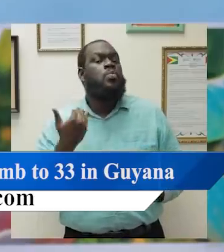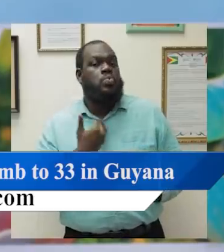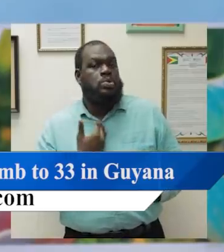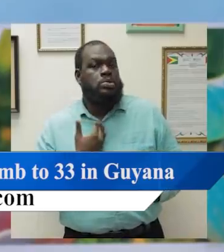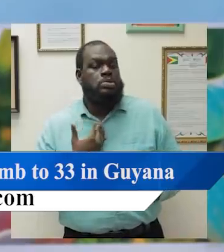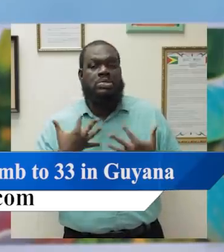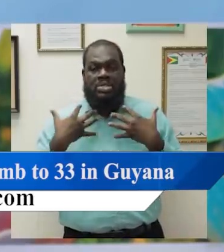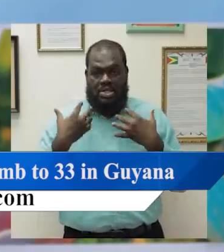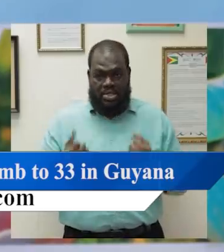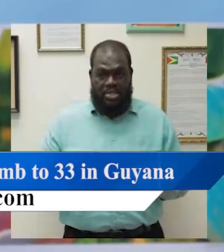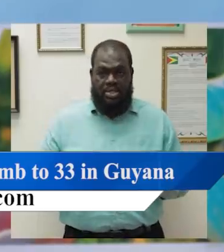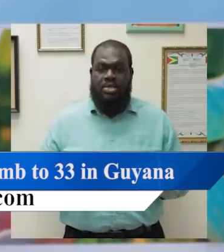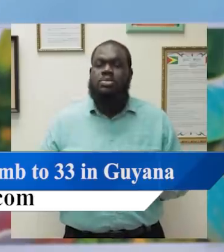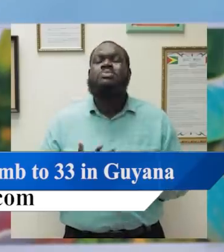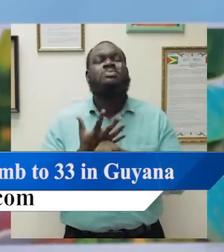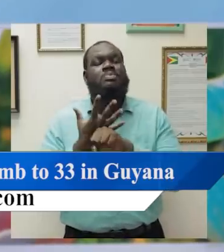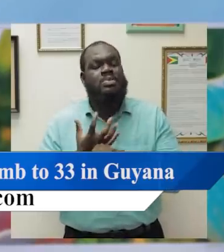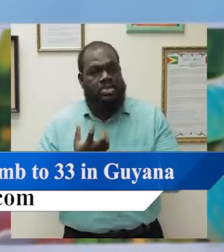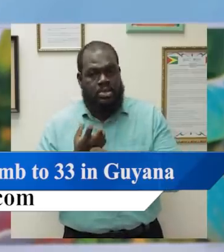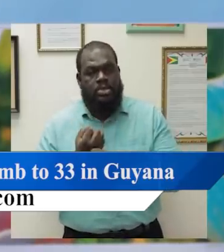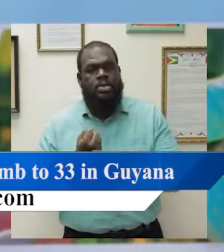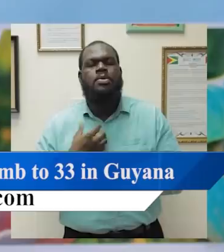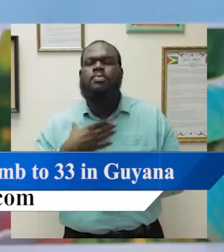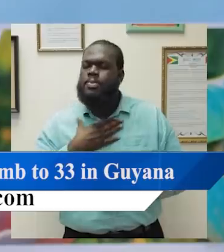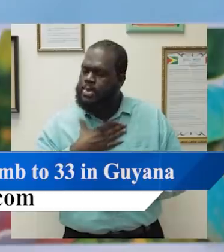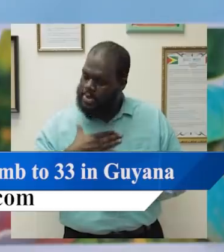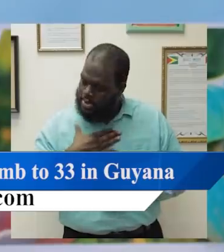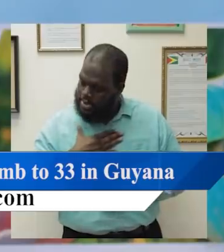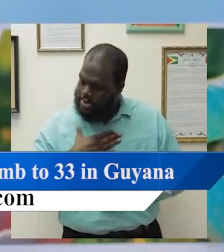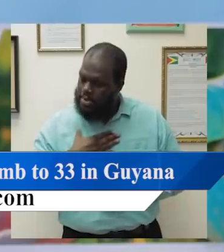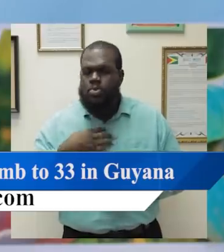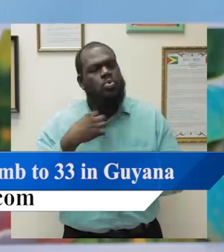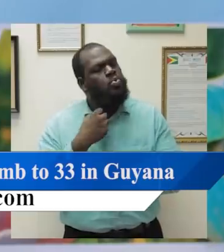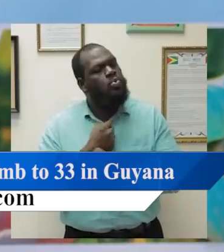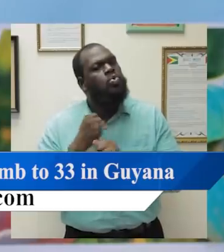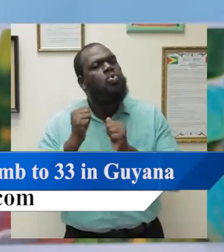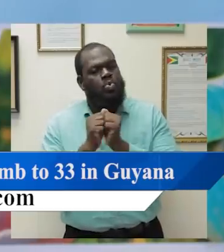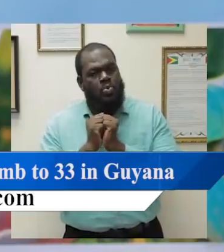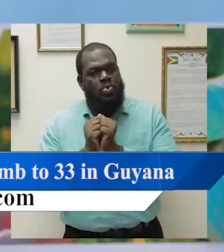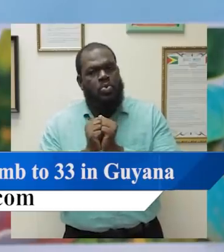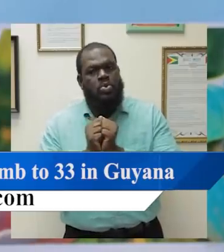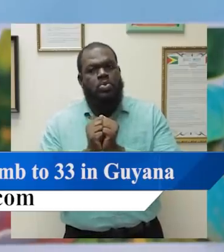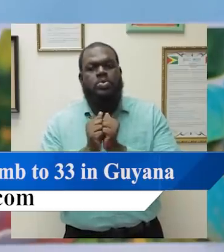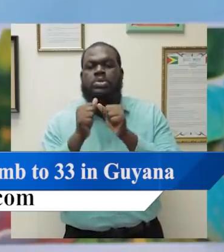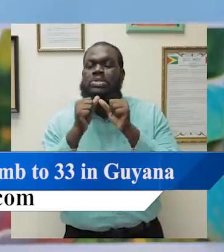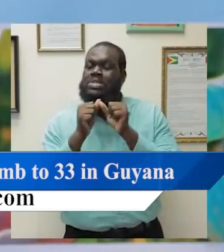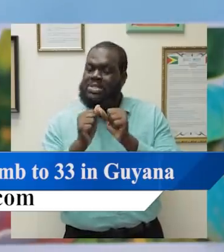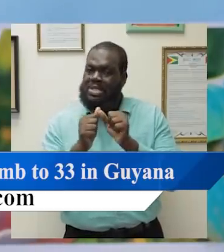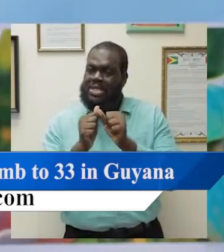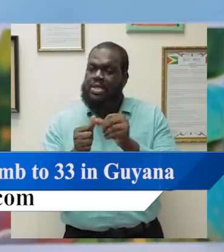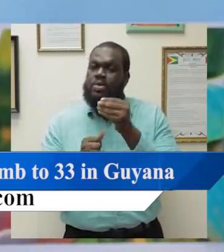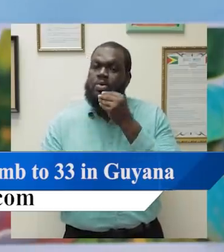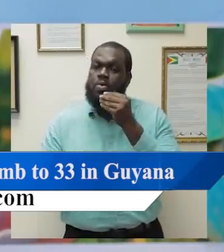sector beg of you to cooperate with us and just stay